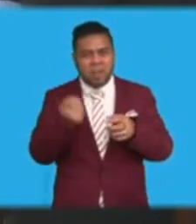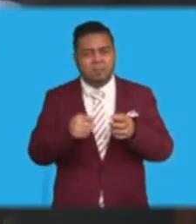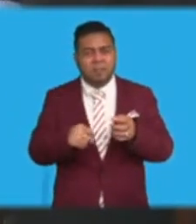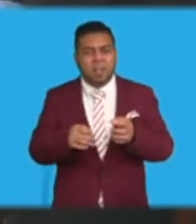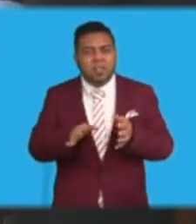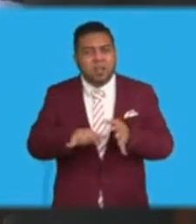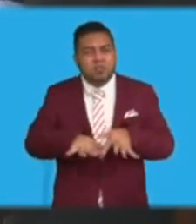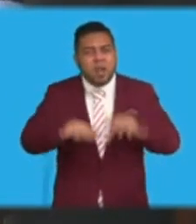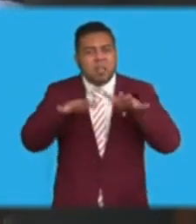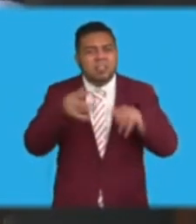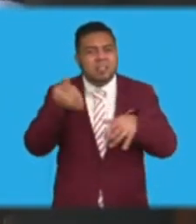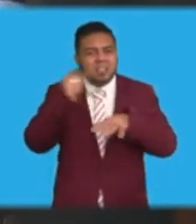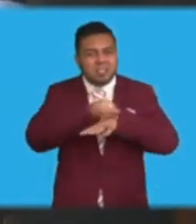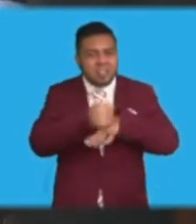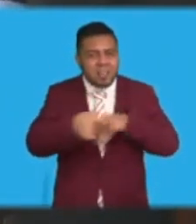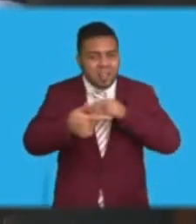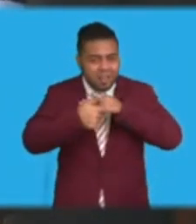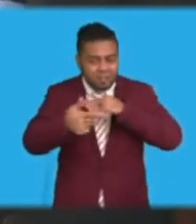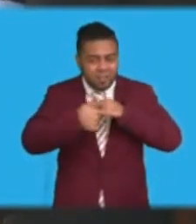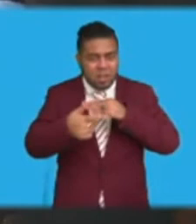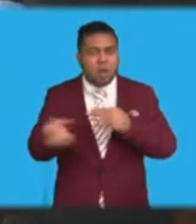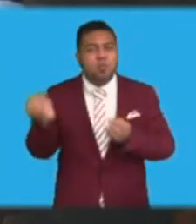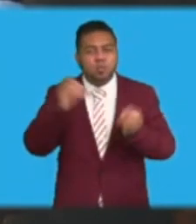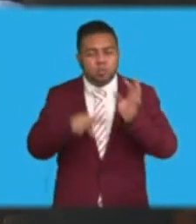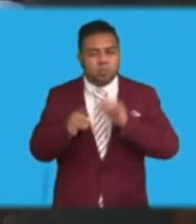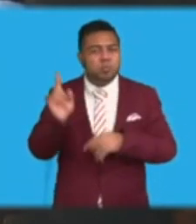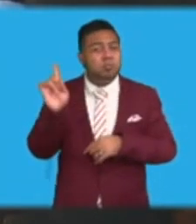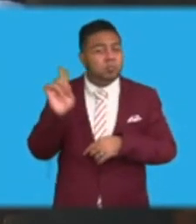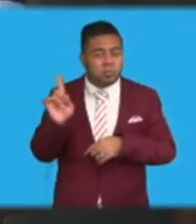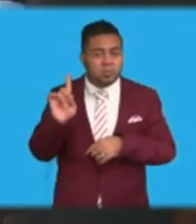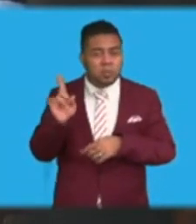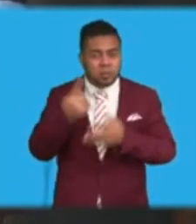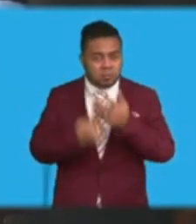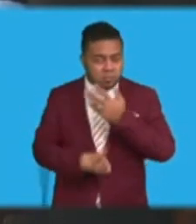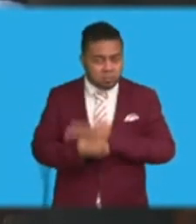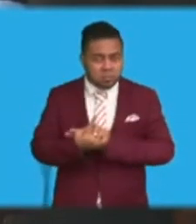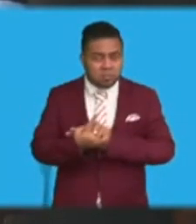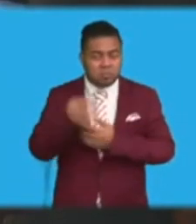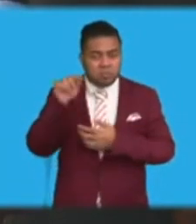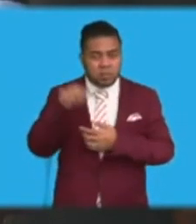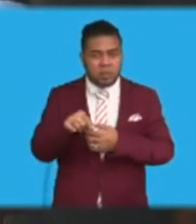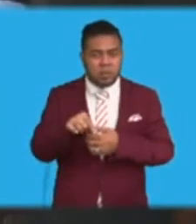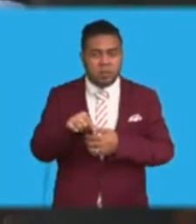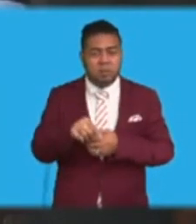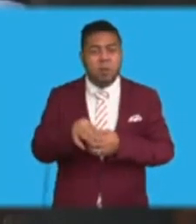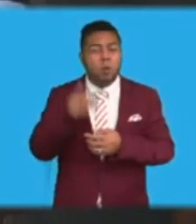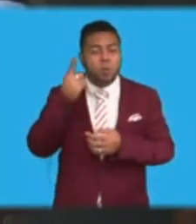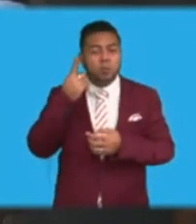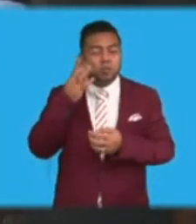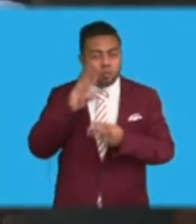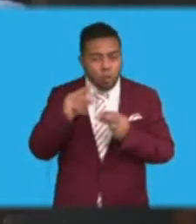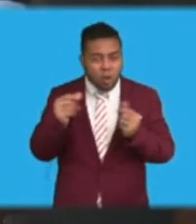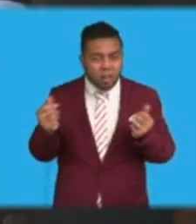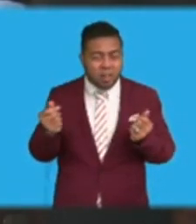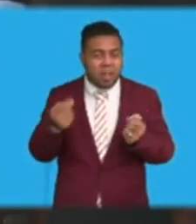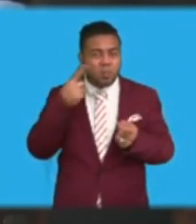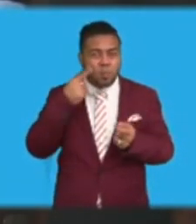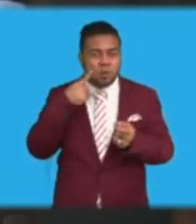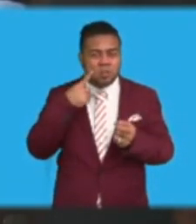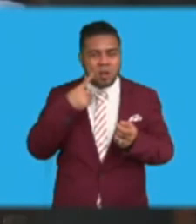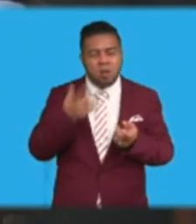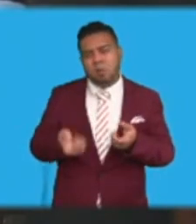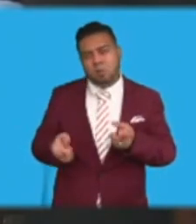rise in the sea level and therefore contributing to inundation of salt water in nearby coastal areas, Madam